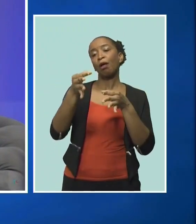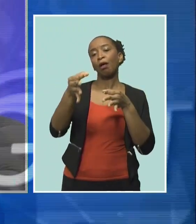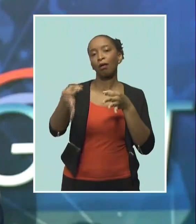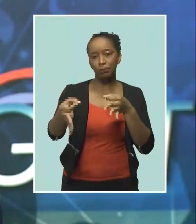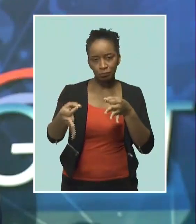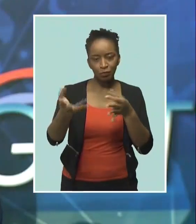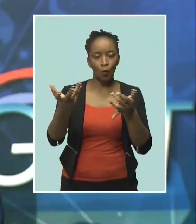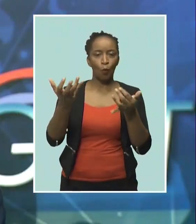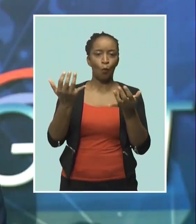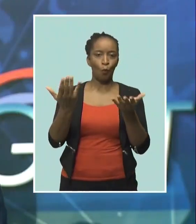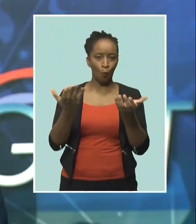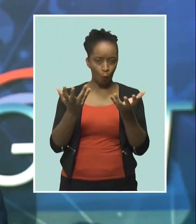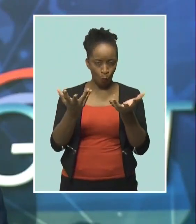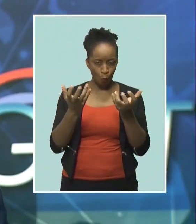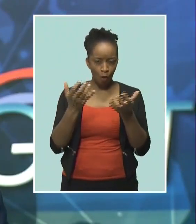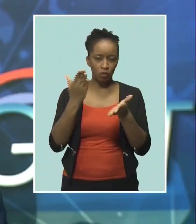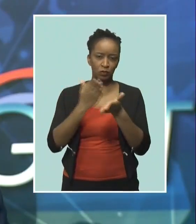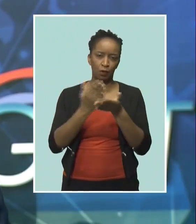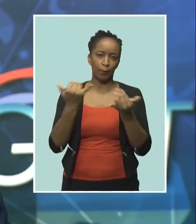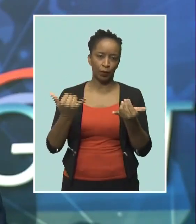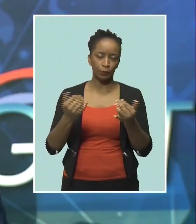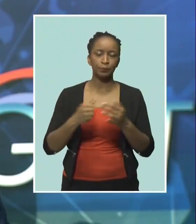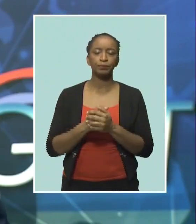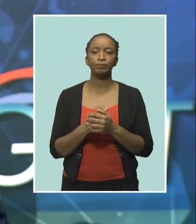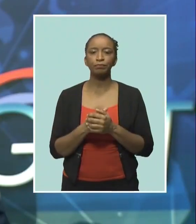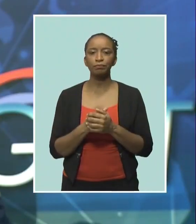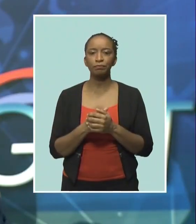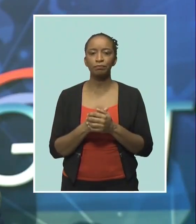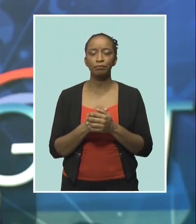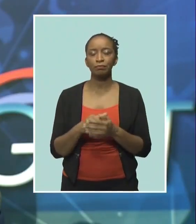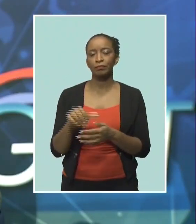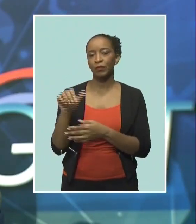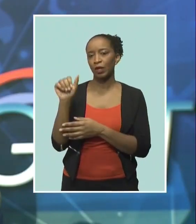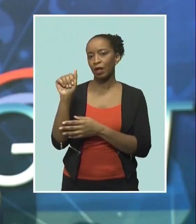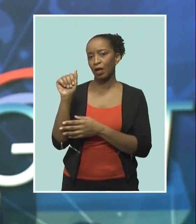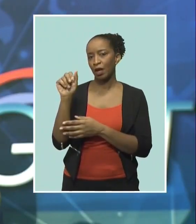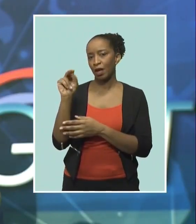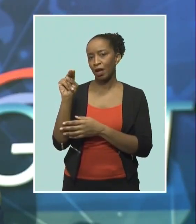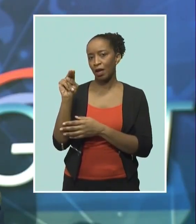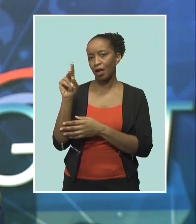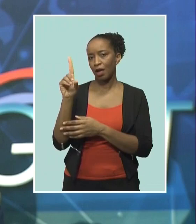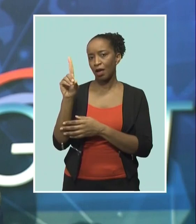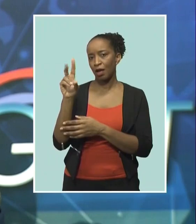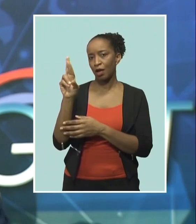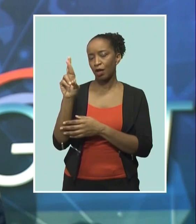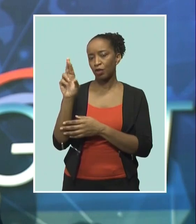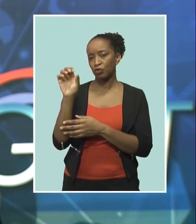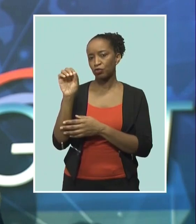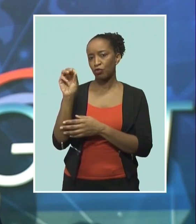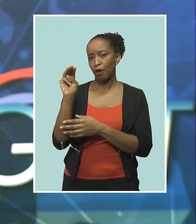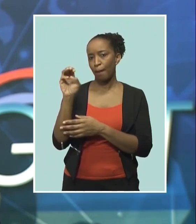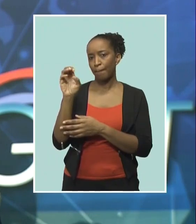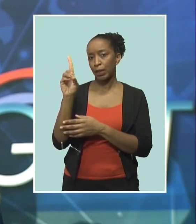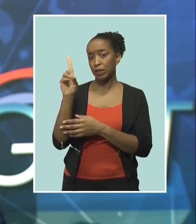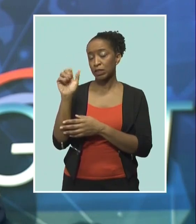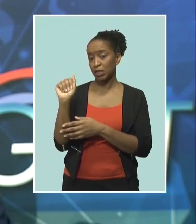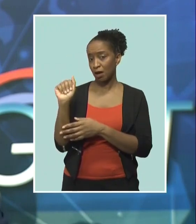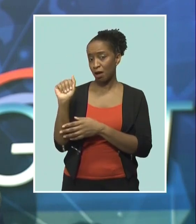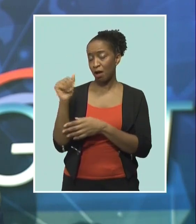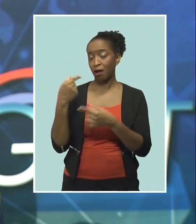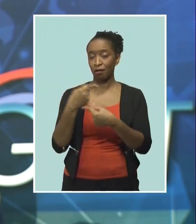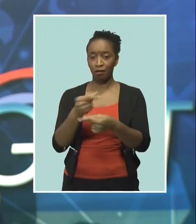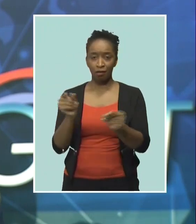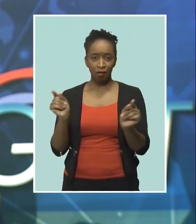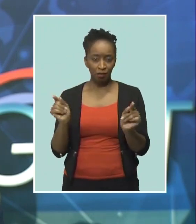now. Andromeda Botanical Gardens now has a space where wheelchair users can access and enjoy the St.